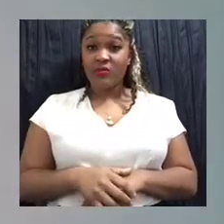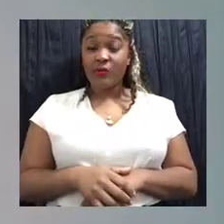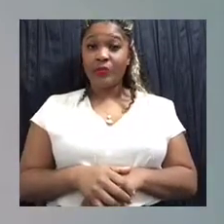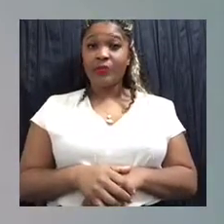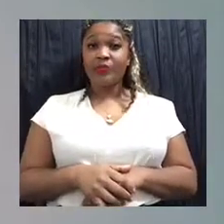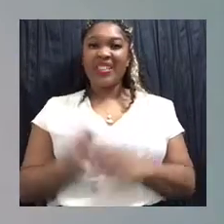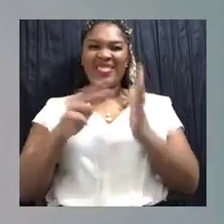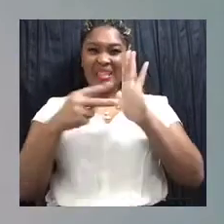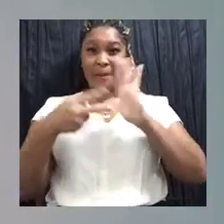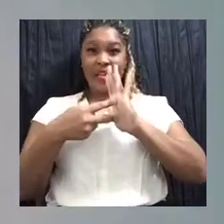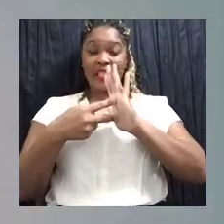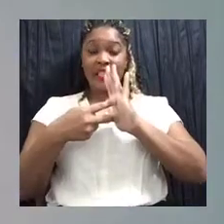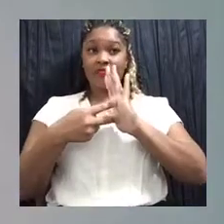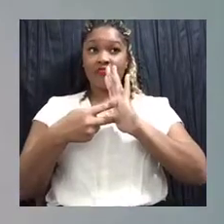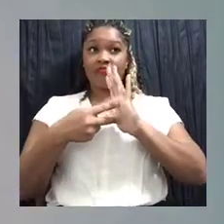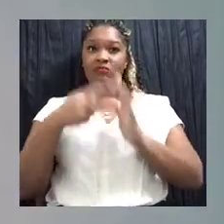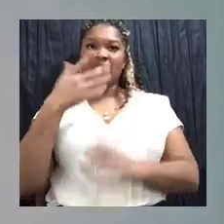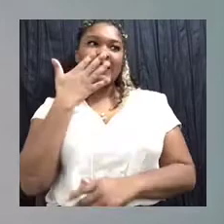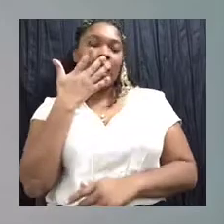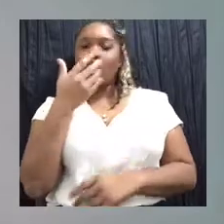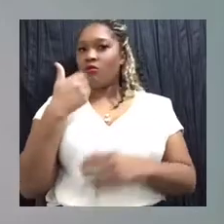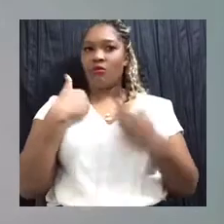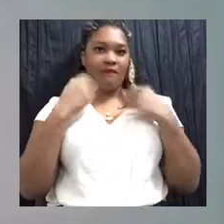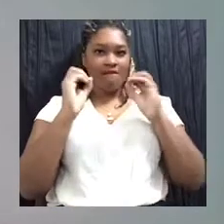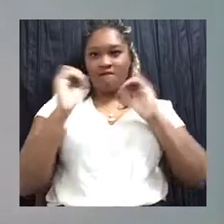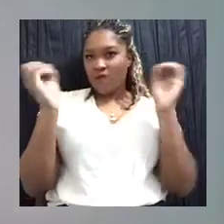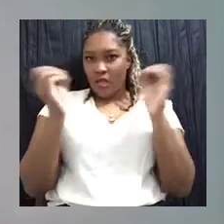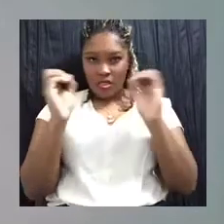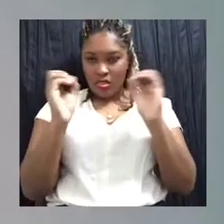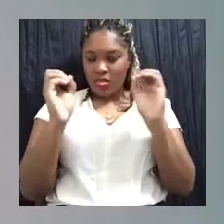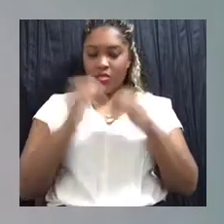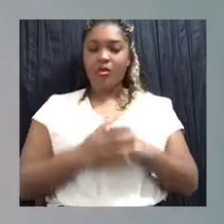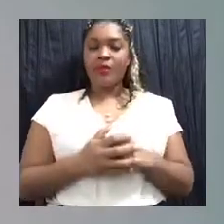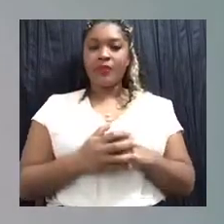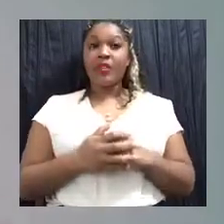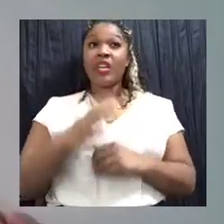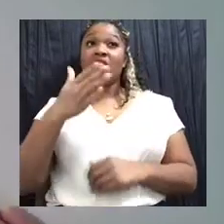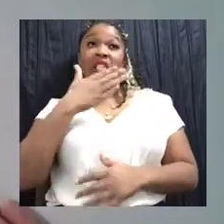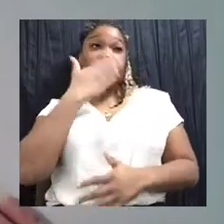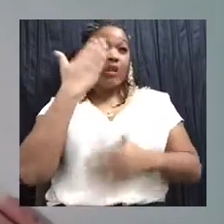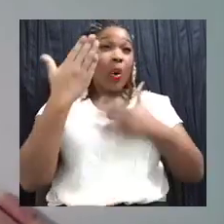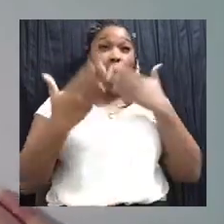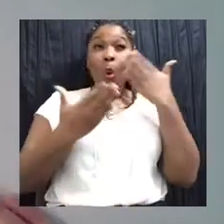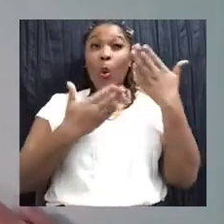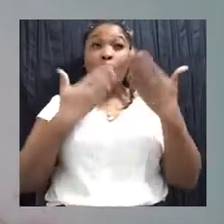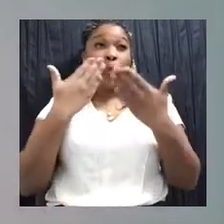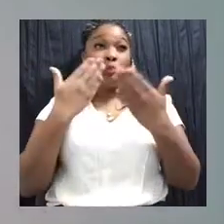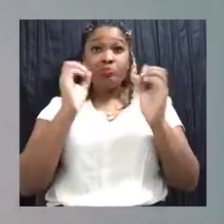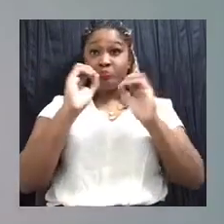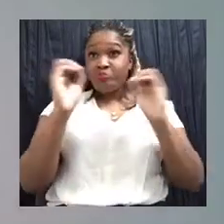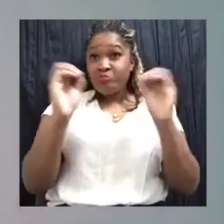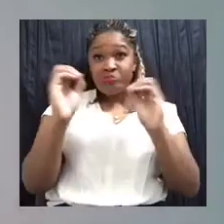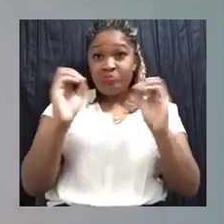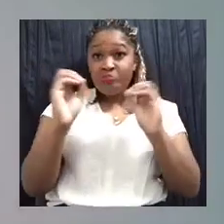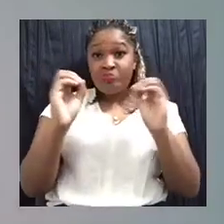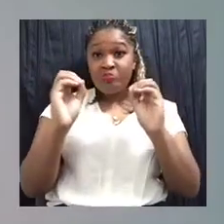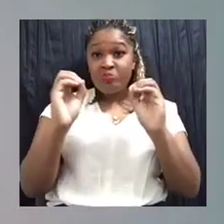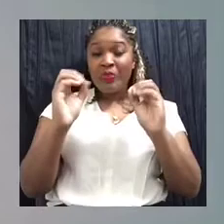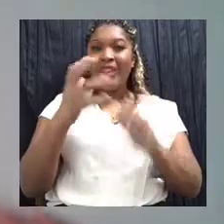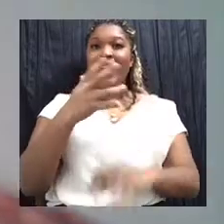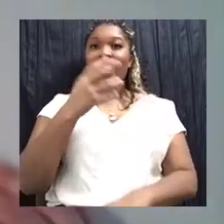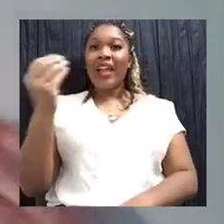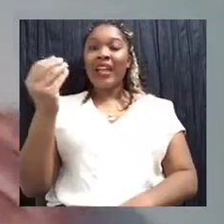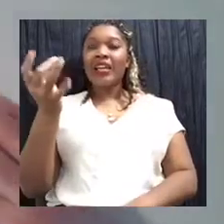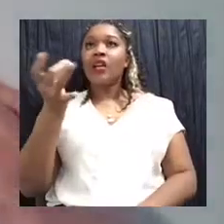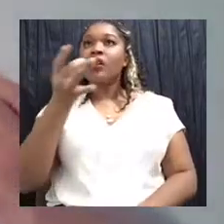That means that there isn't any color. They are odorless, and they are